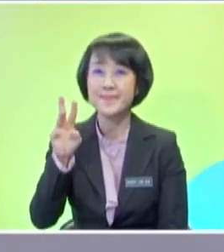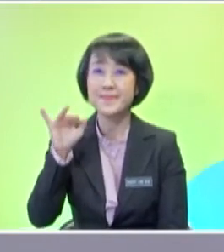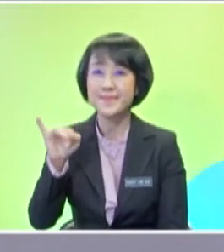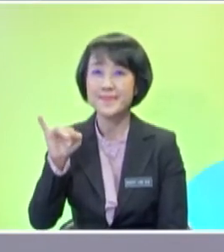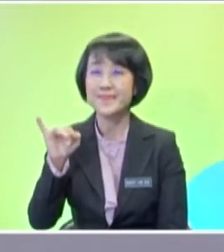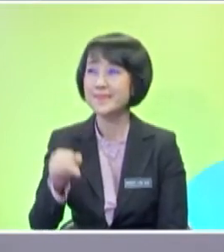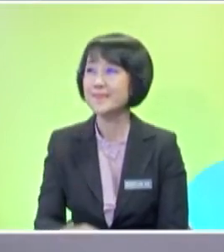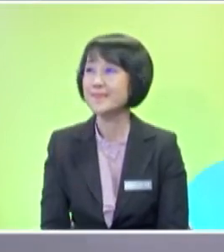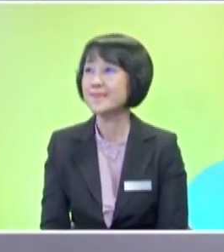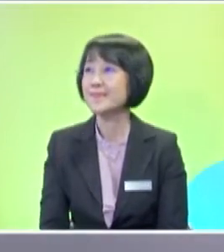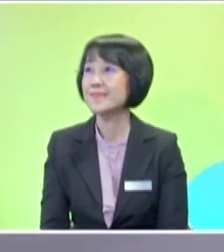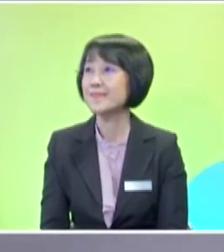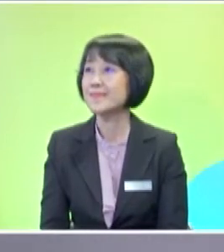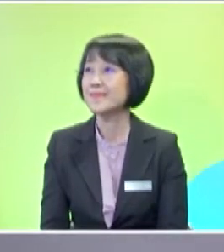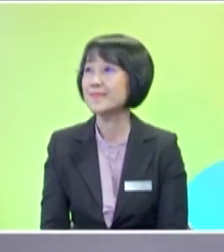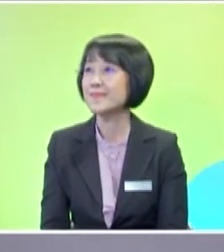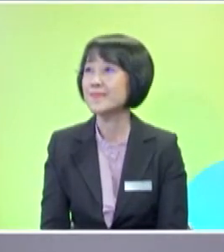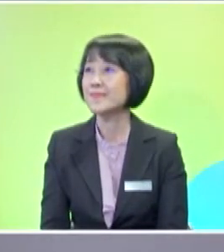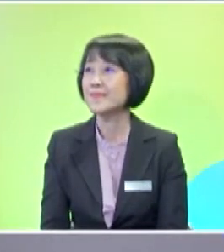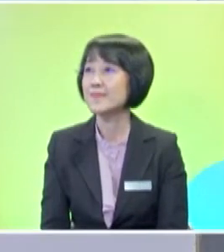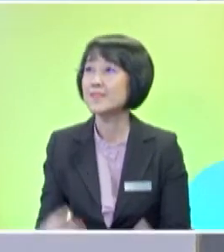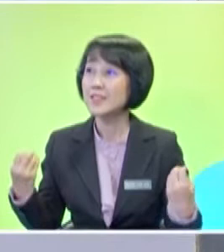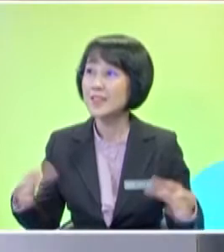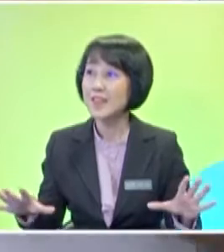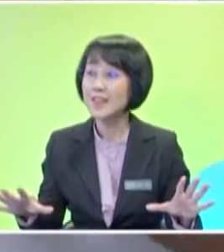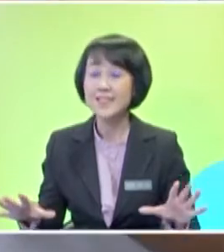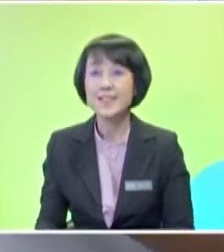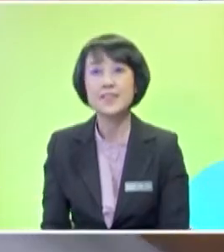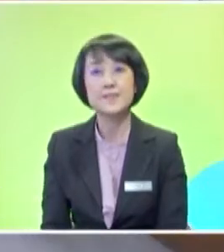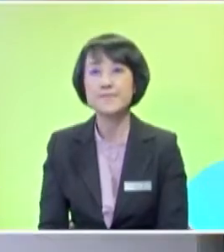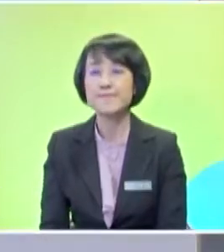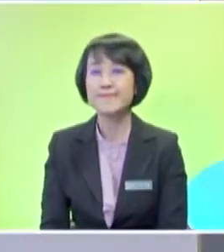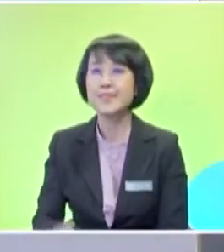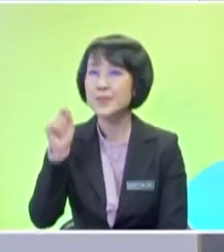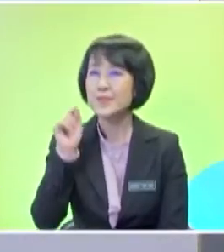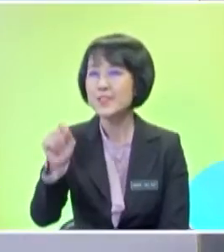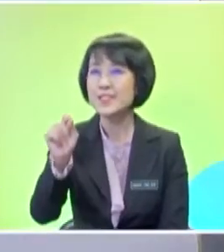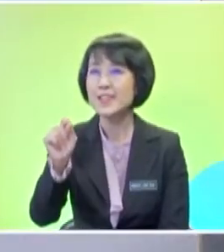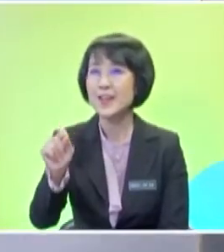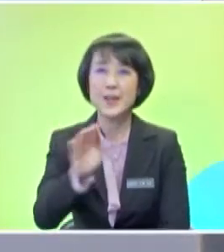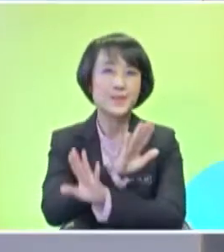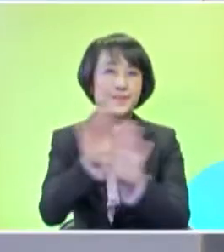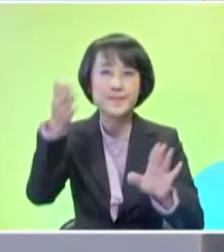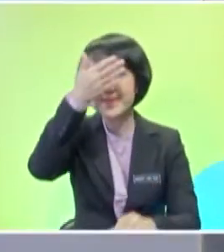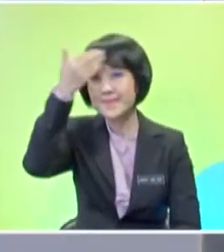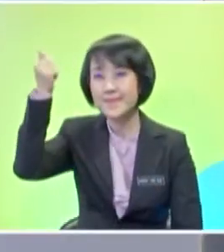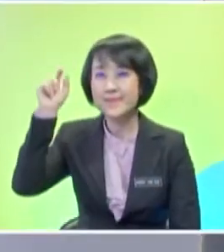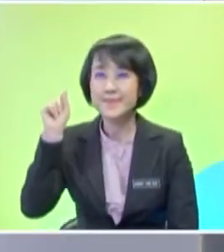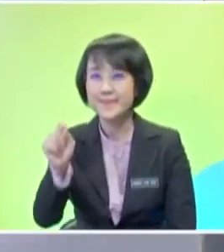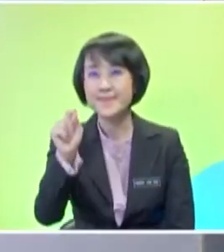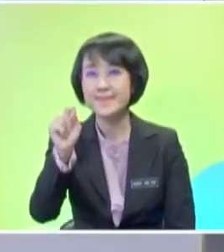kiwi. Mm. Are you done? Oh, yes. A full Don't stop. Don't forget the full stop. All